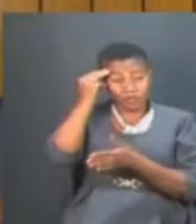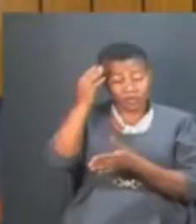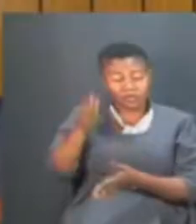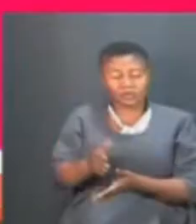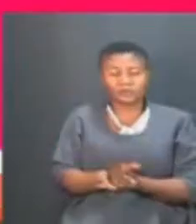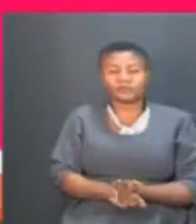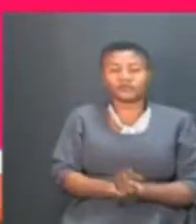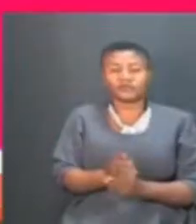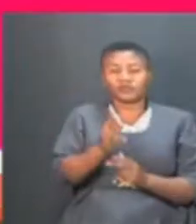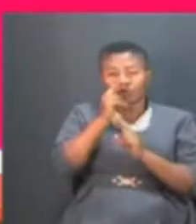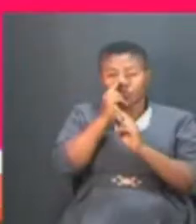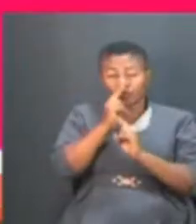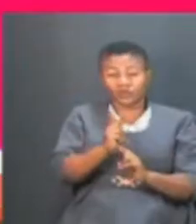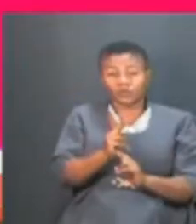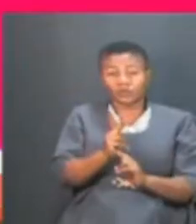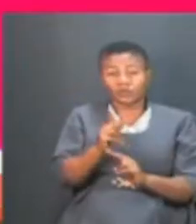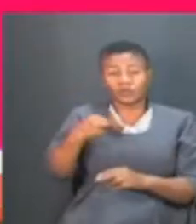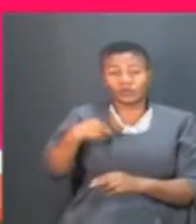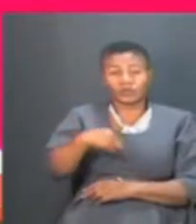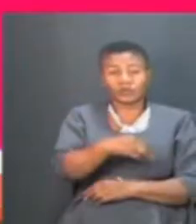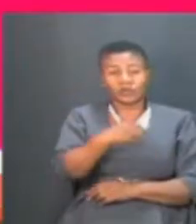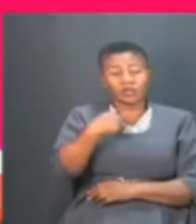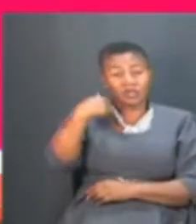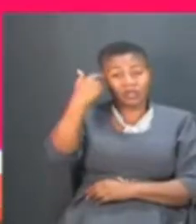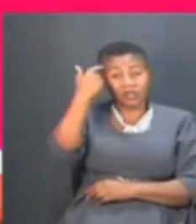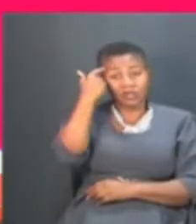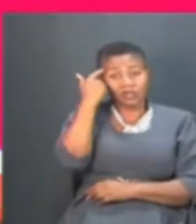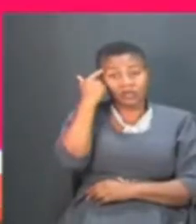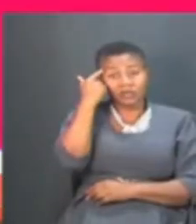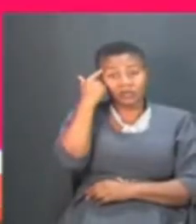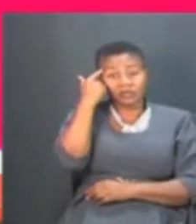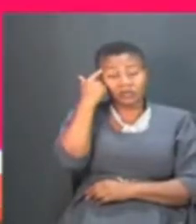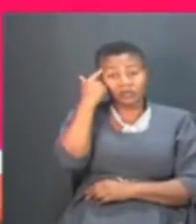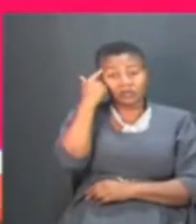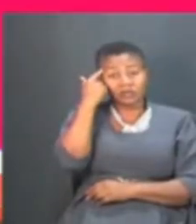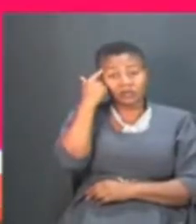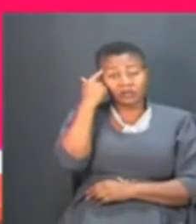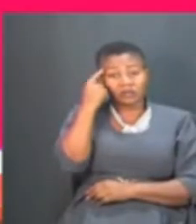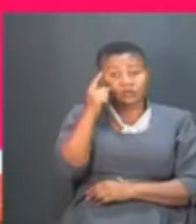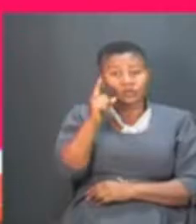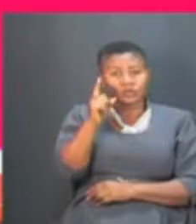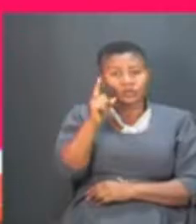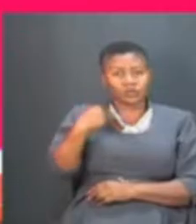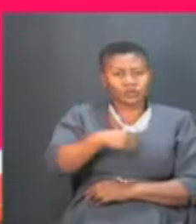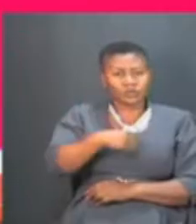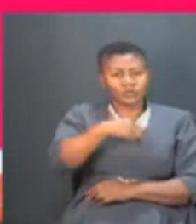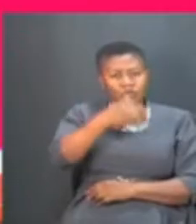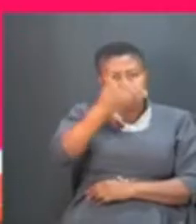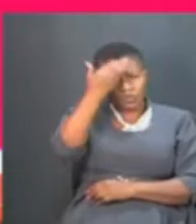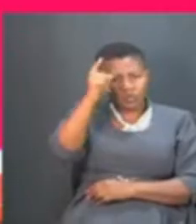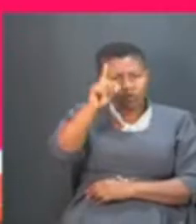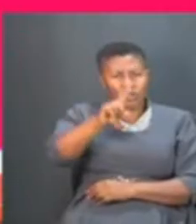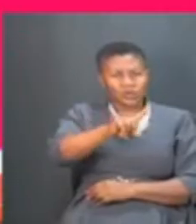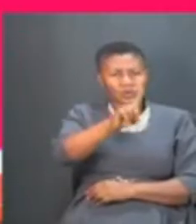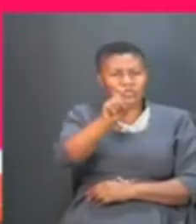members, I think we have escaped one question standing in the name of